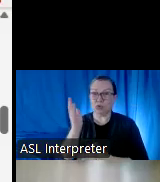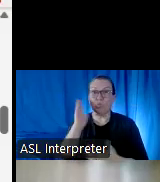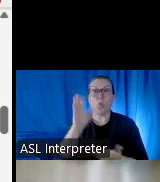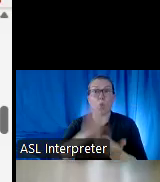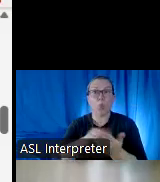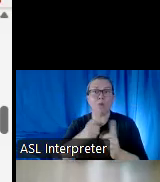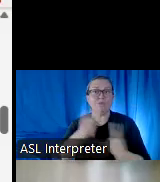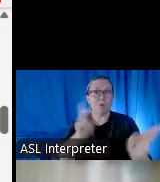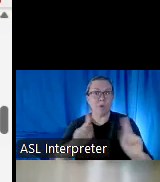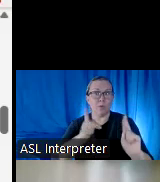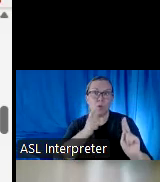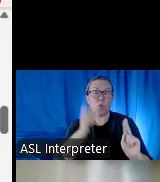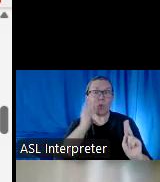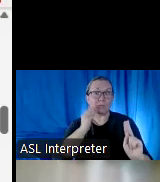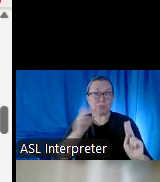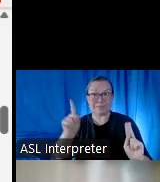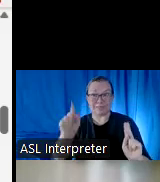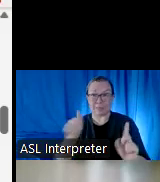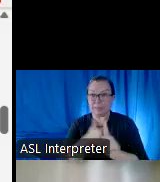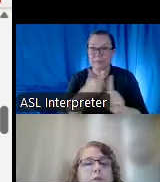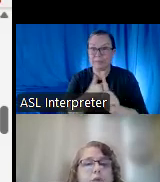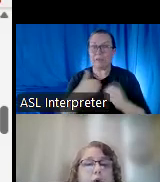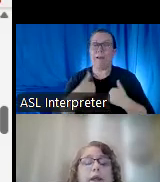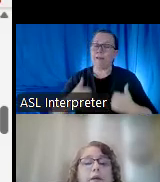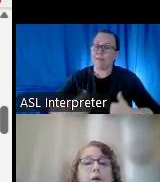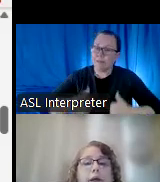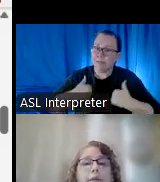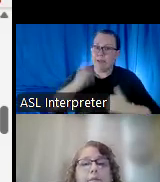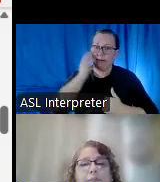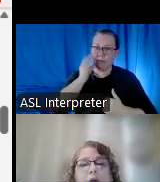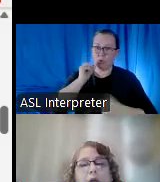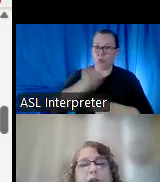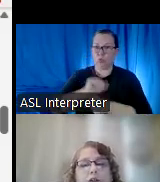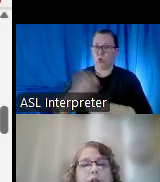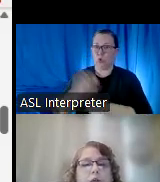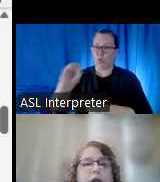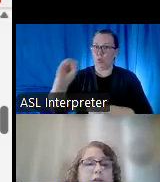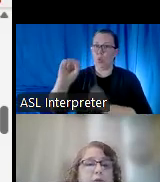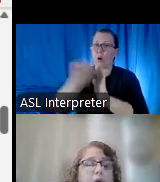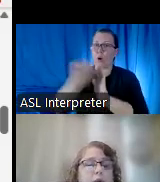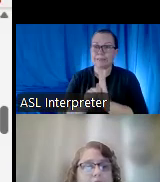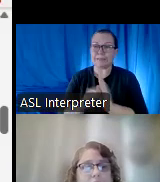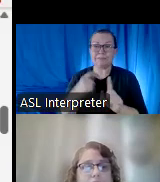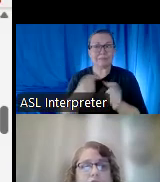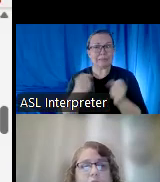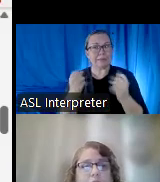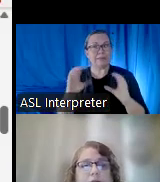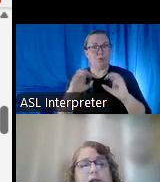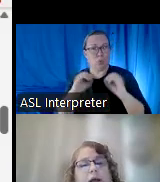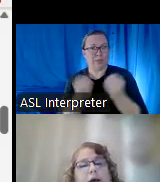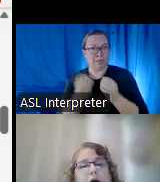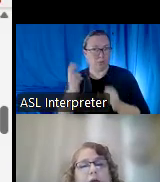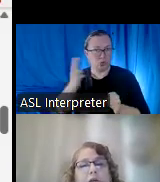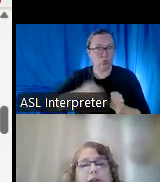people who experience a disability and have lived experience with working in Oregon. Additionally, we have several organizations joining